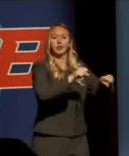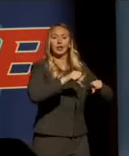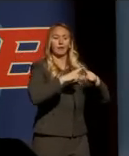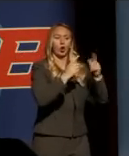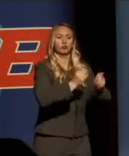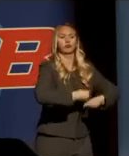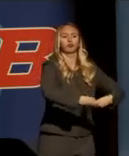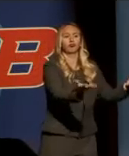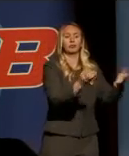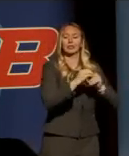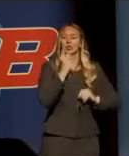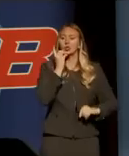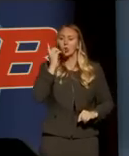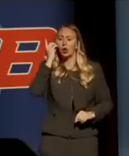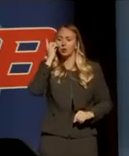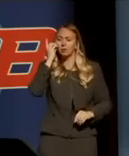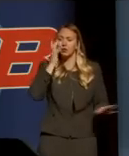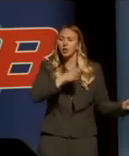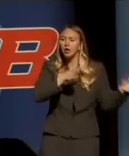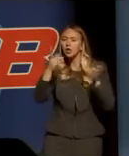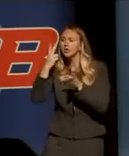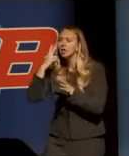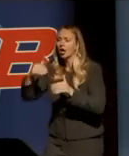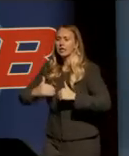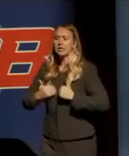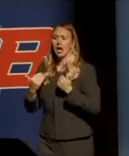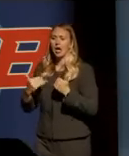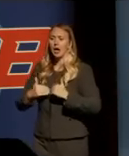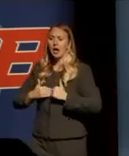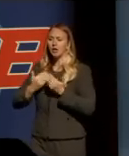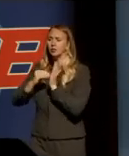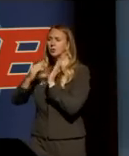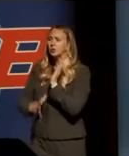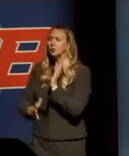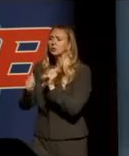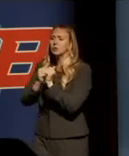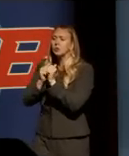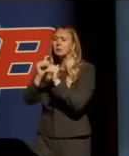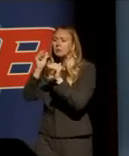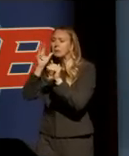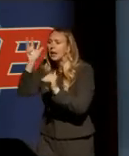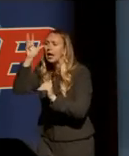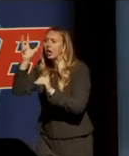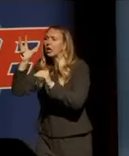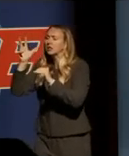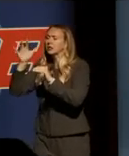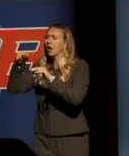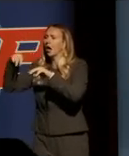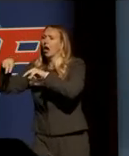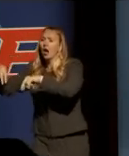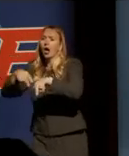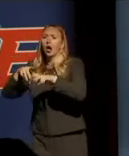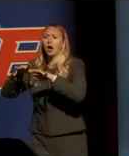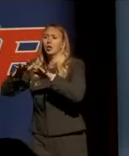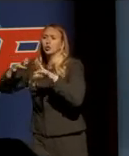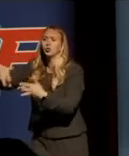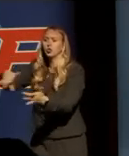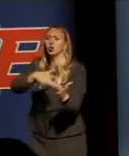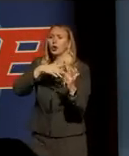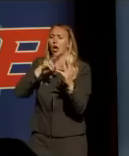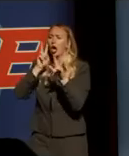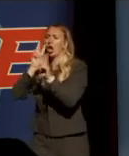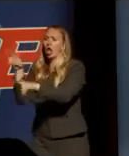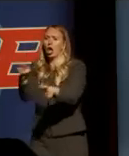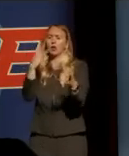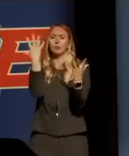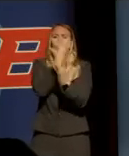And I saw young people with their parents looking around at this beautiful campus. Thank you to our